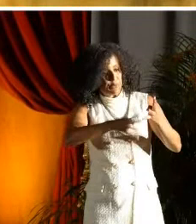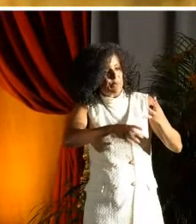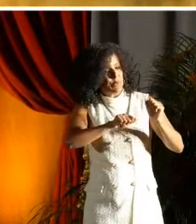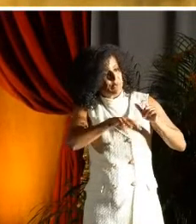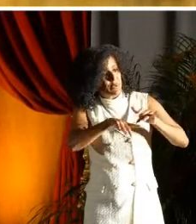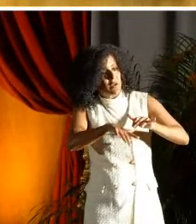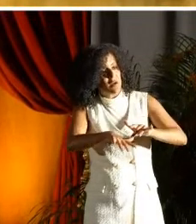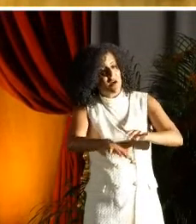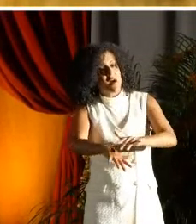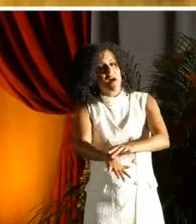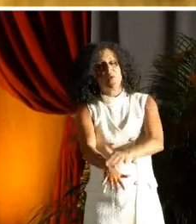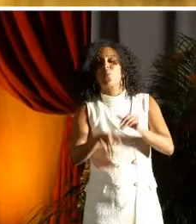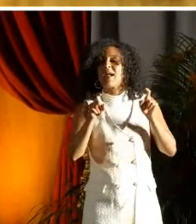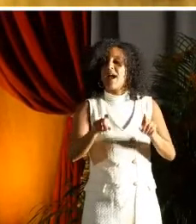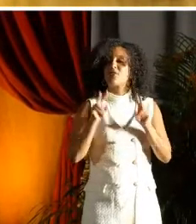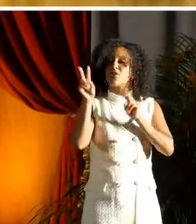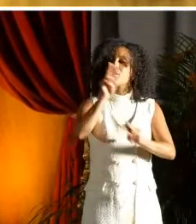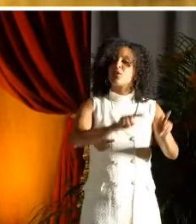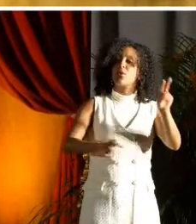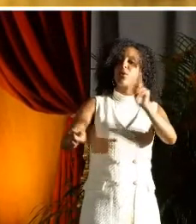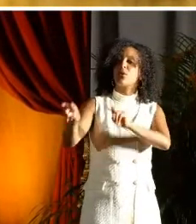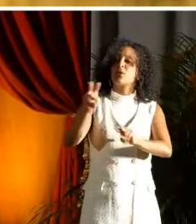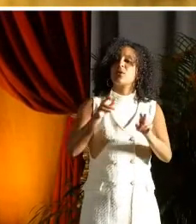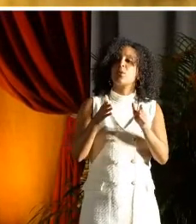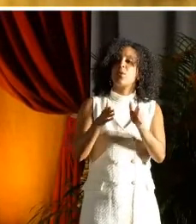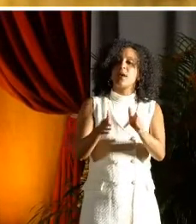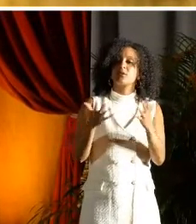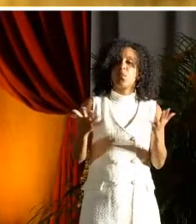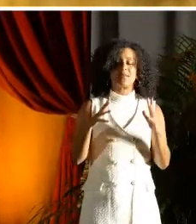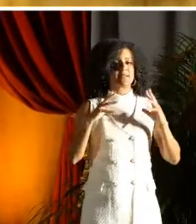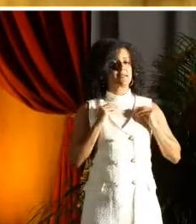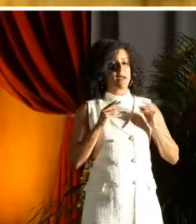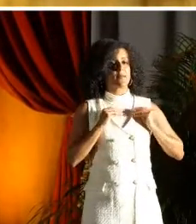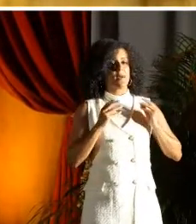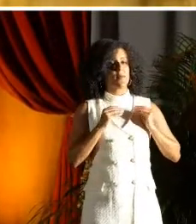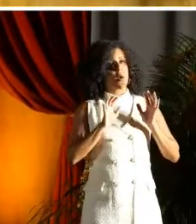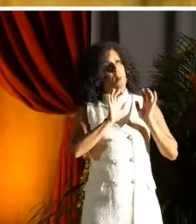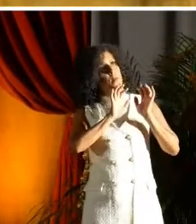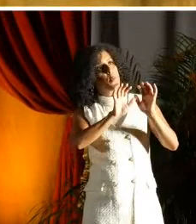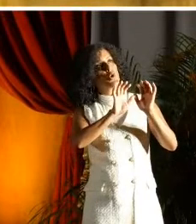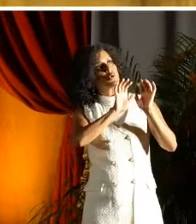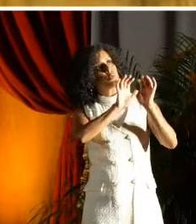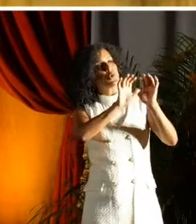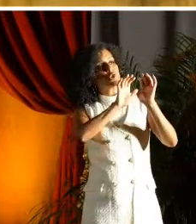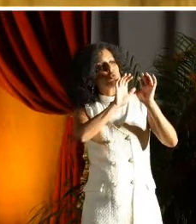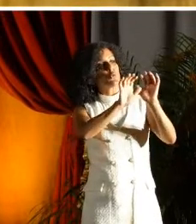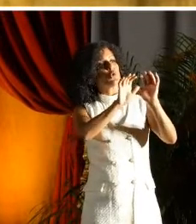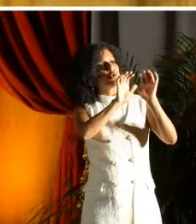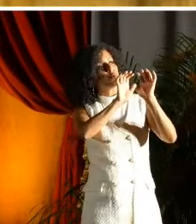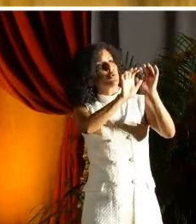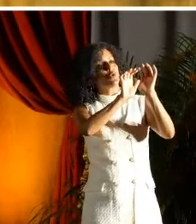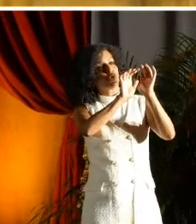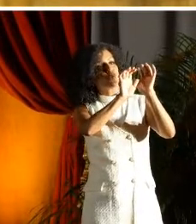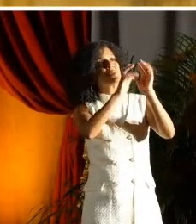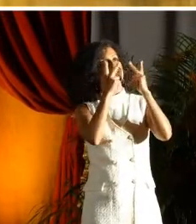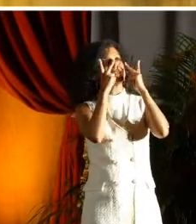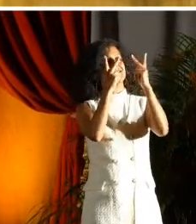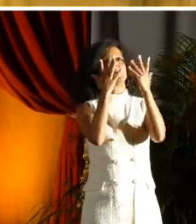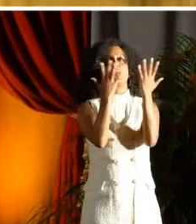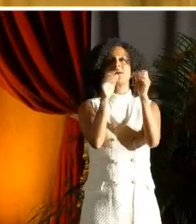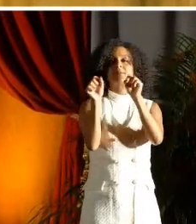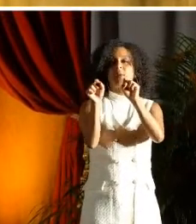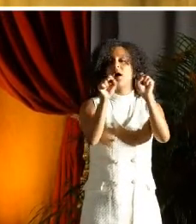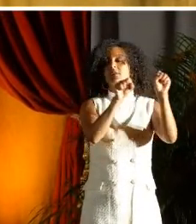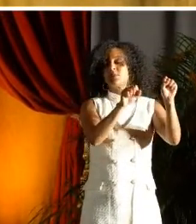constantly look at the ways in which we are raising the floor on what's acceptable and pushing up the ceiling on what's possible. And the thing I think a